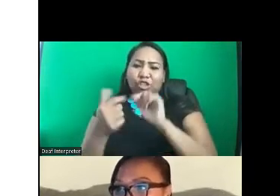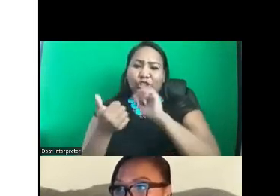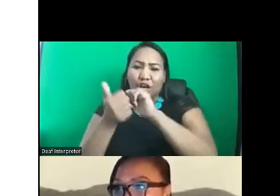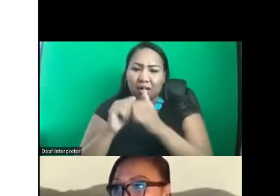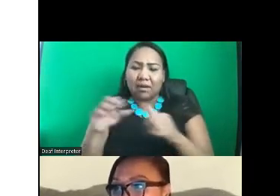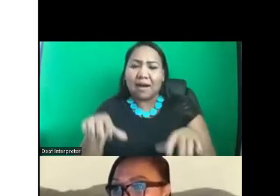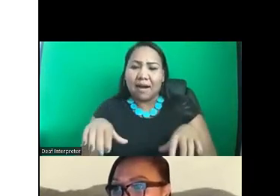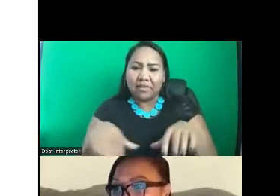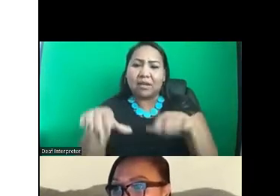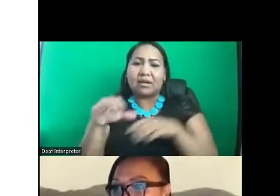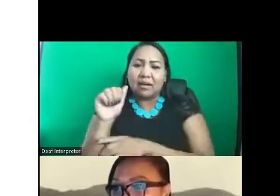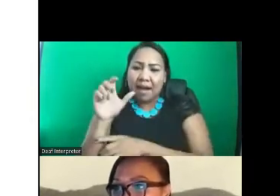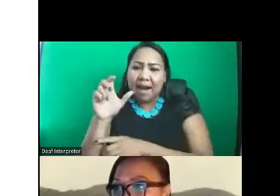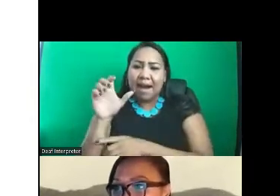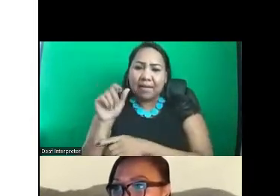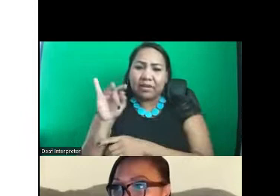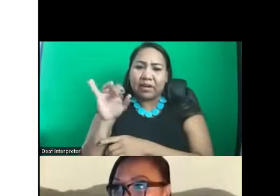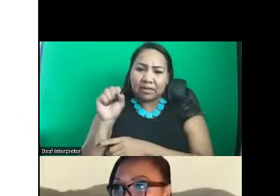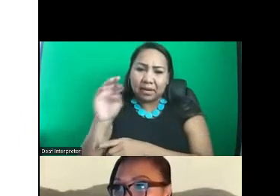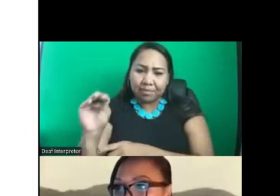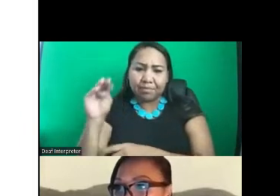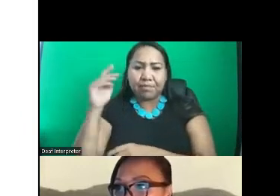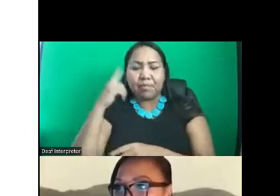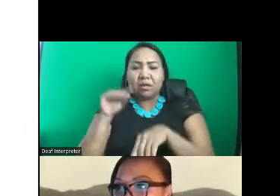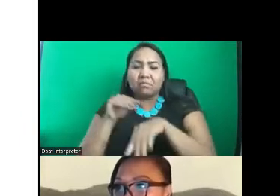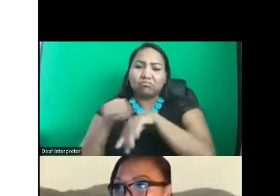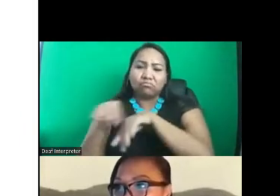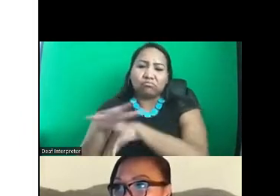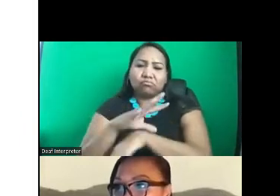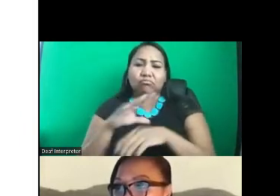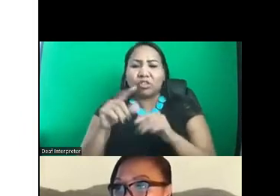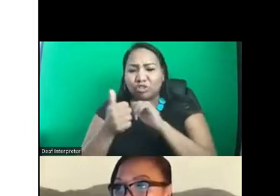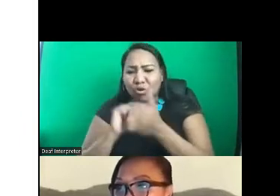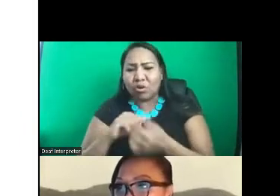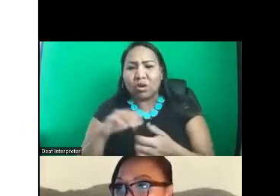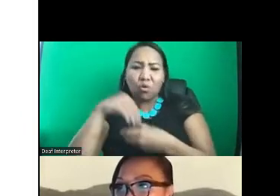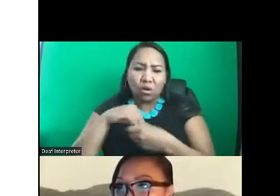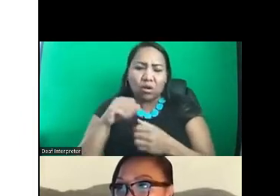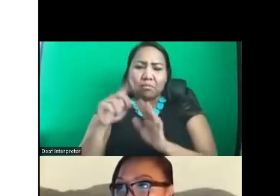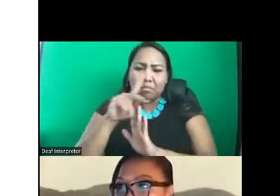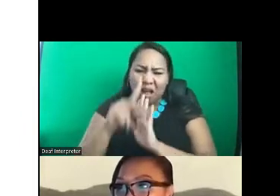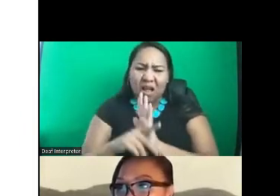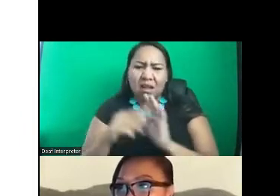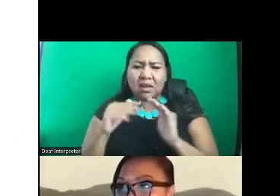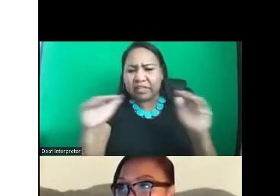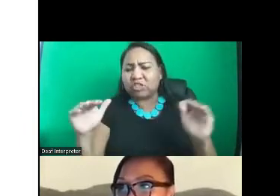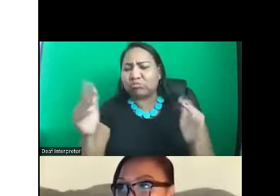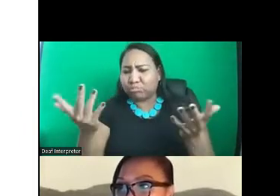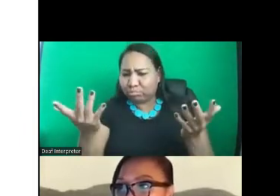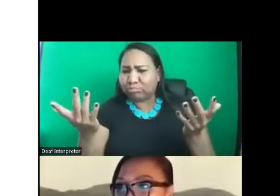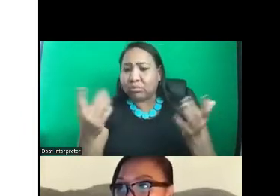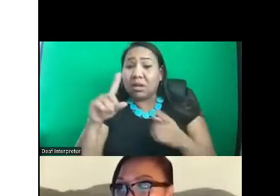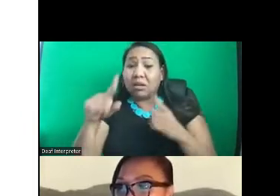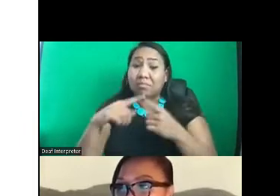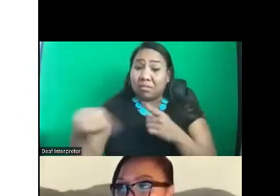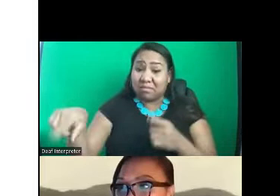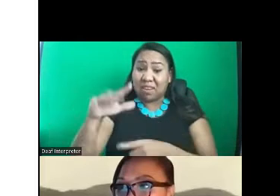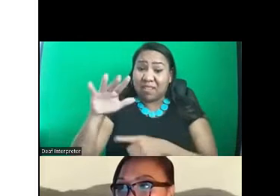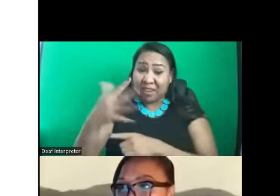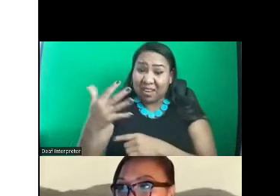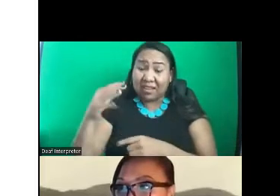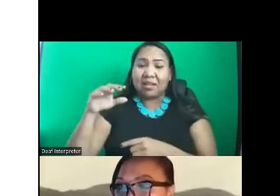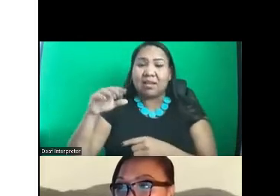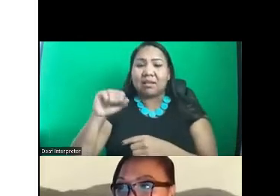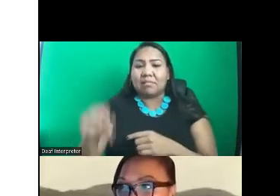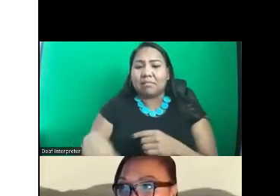affect change, including at the policy level. When they reach the 5th semester, they know they can do